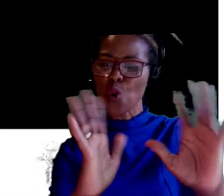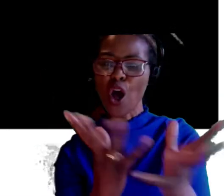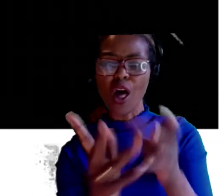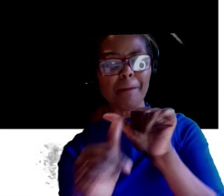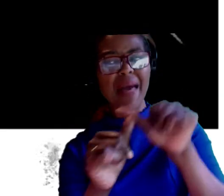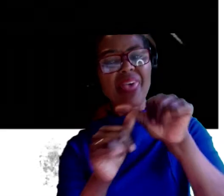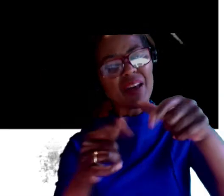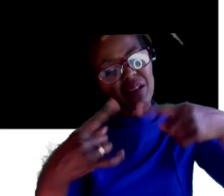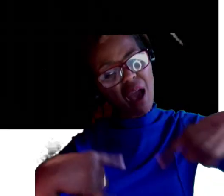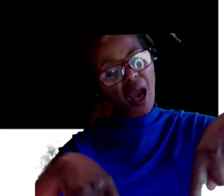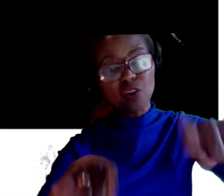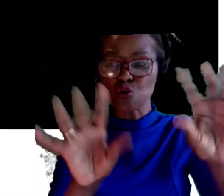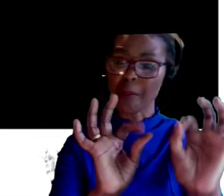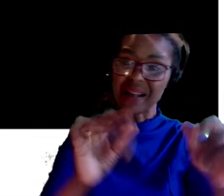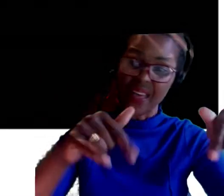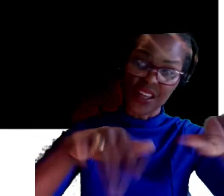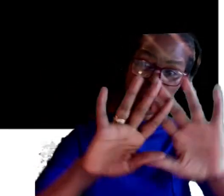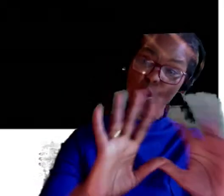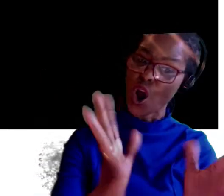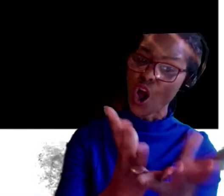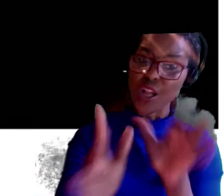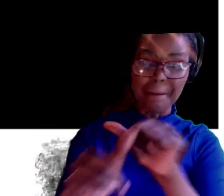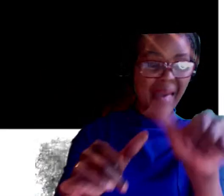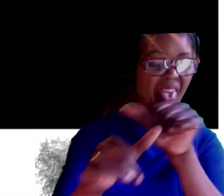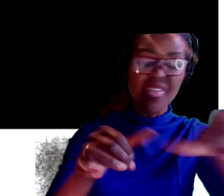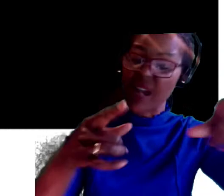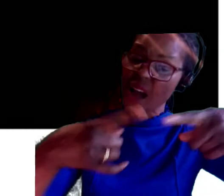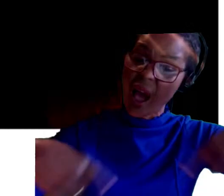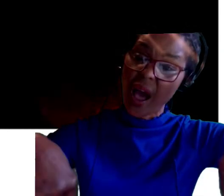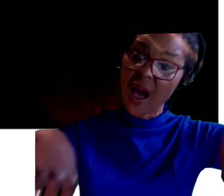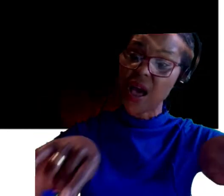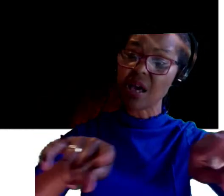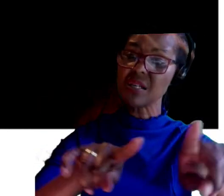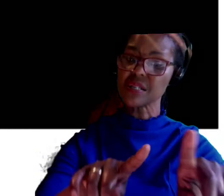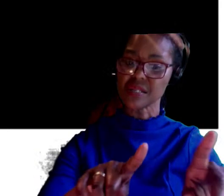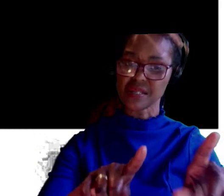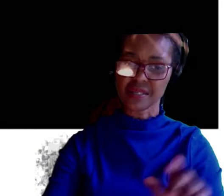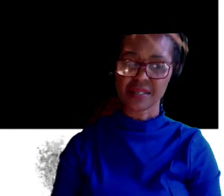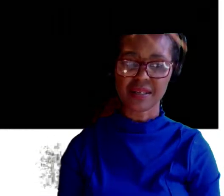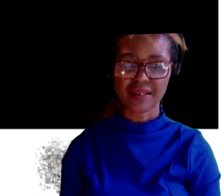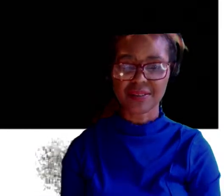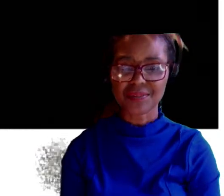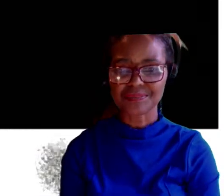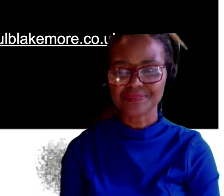in this world is better than us.